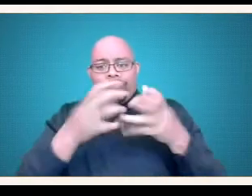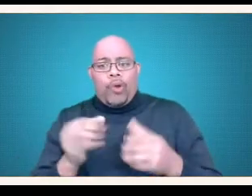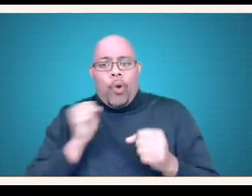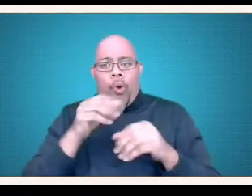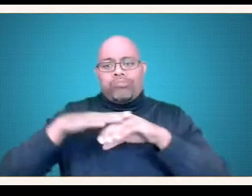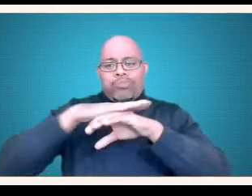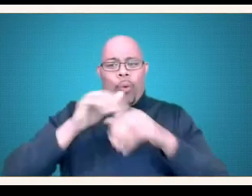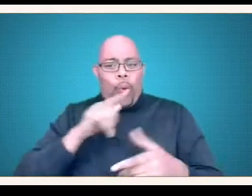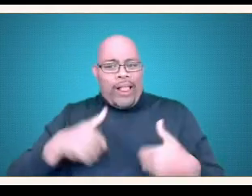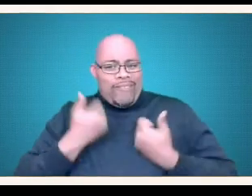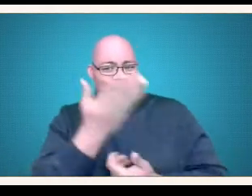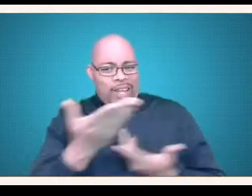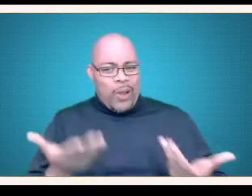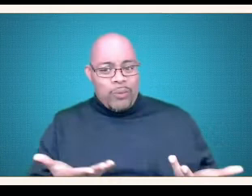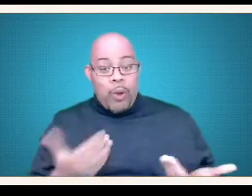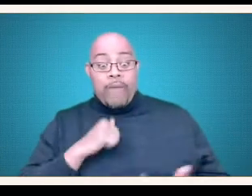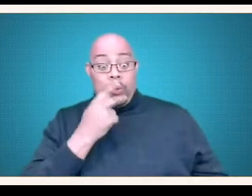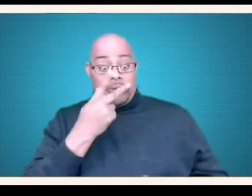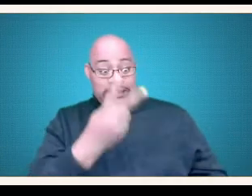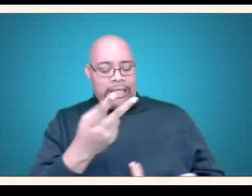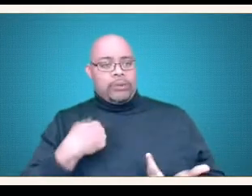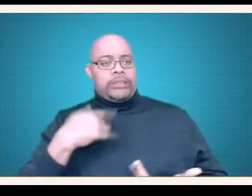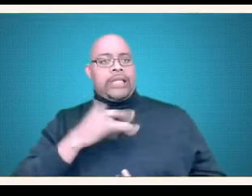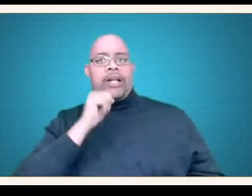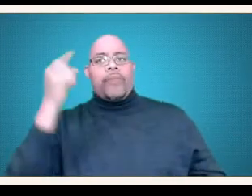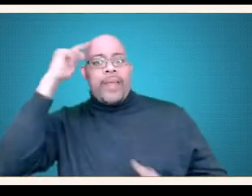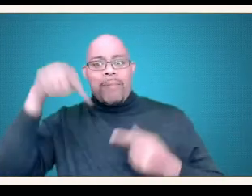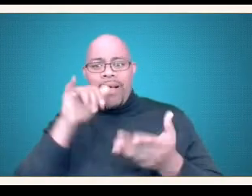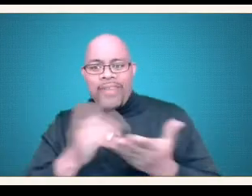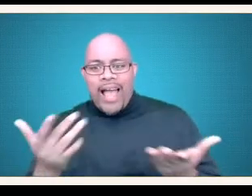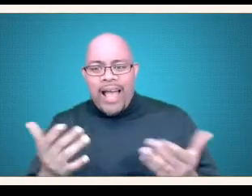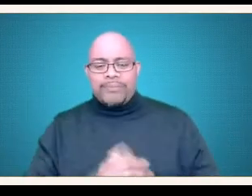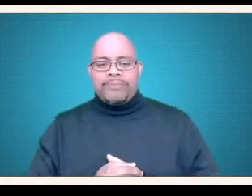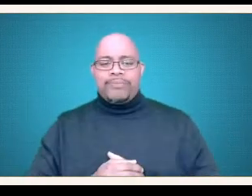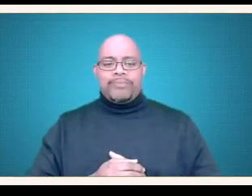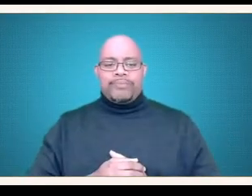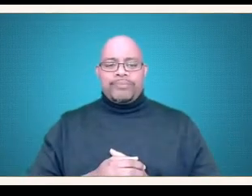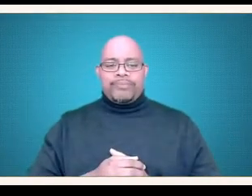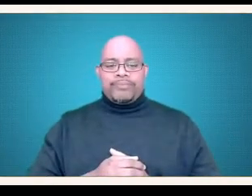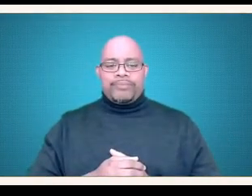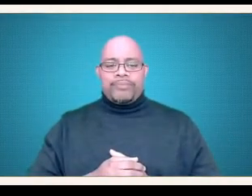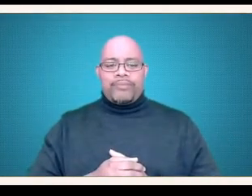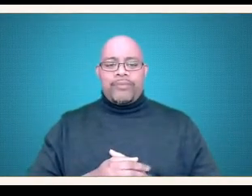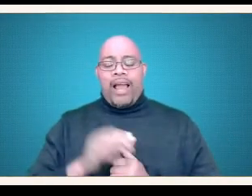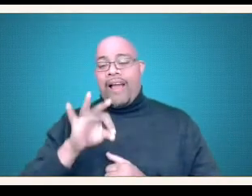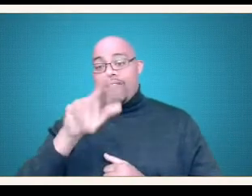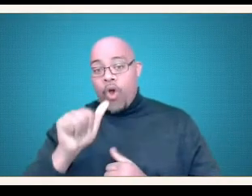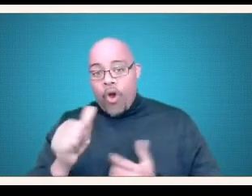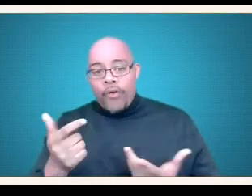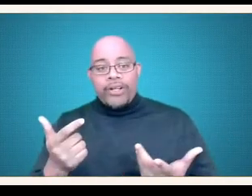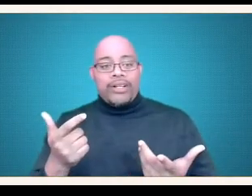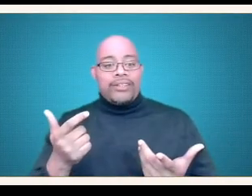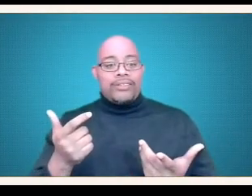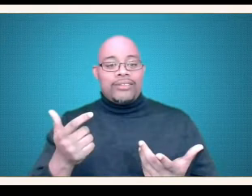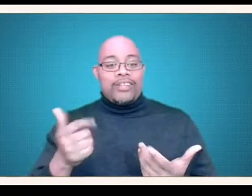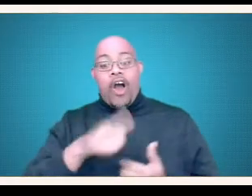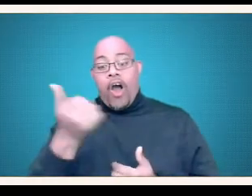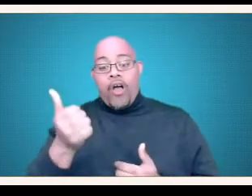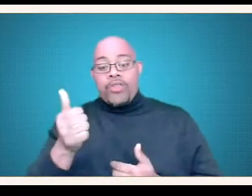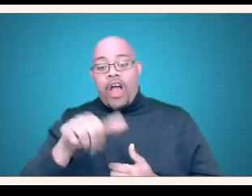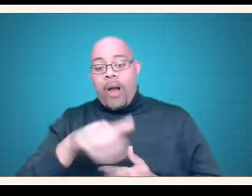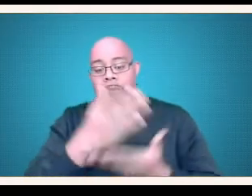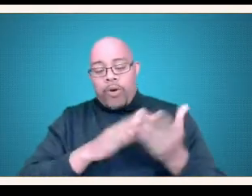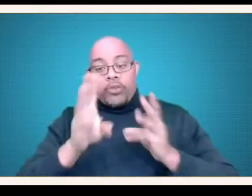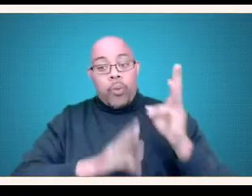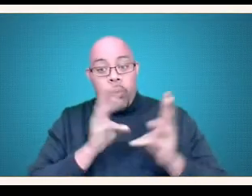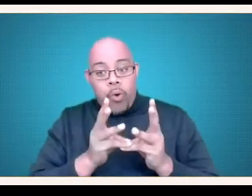to the polar regions. Unless we see it in our backyard, we tend not to think about it too much. And Florida,